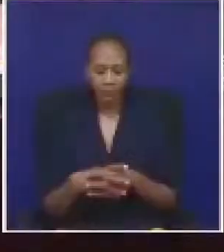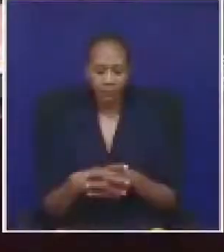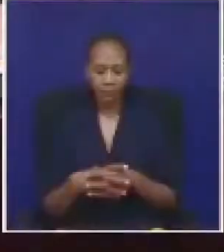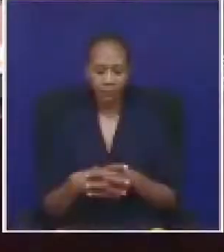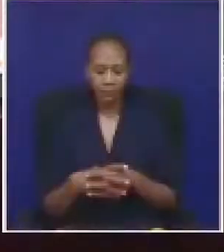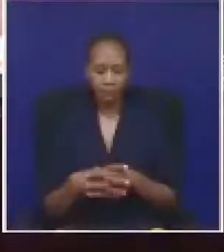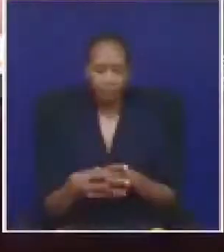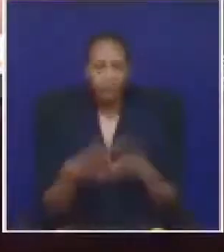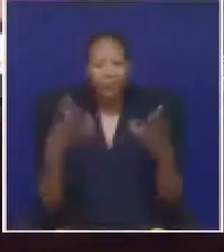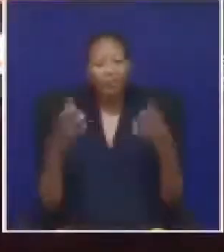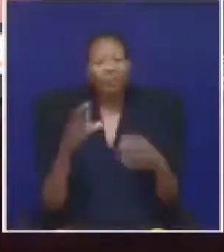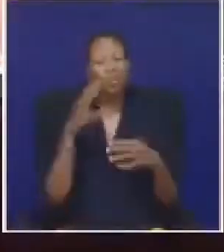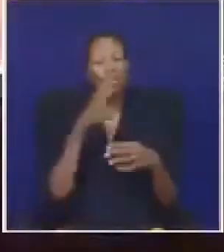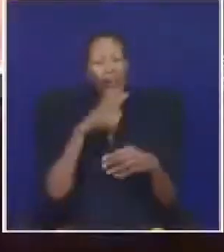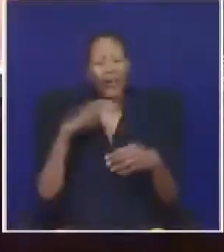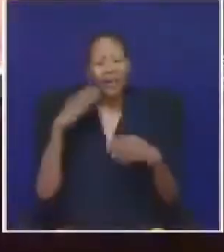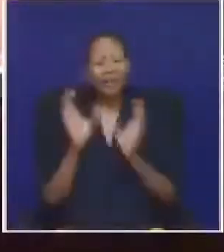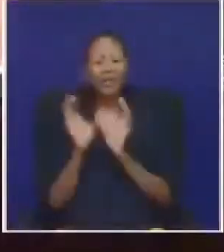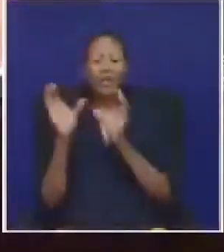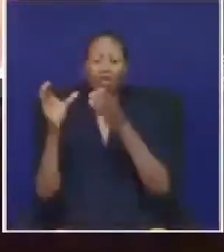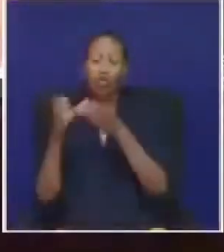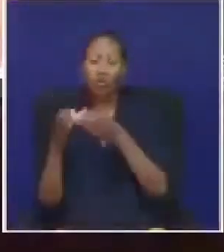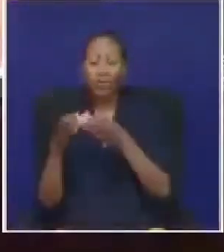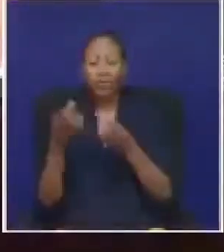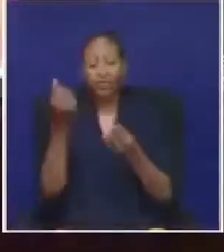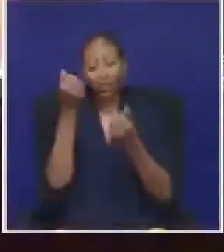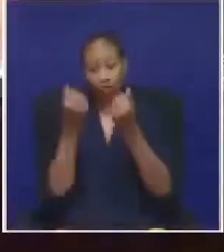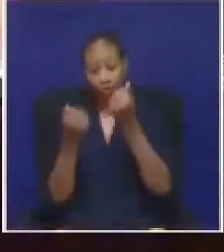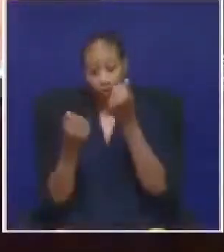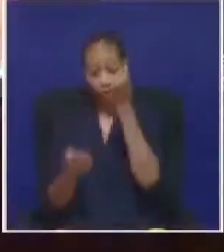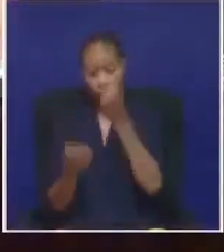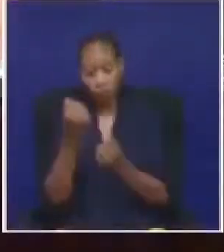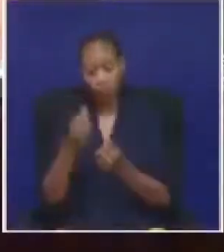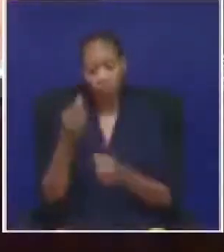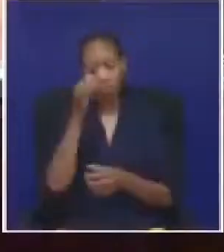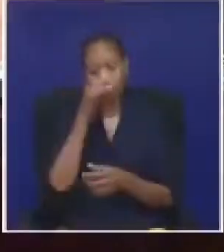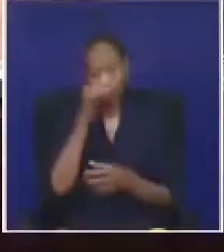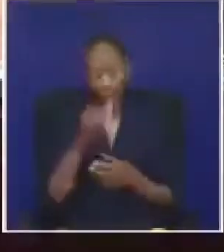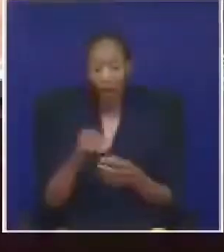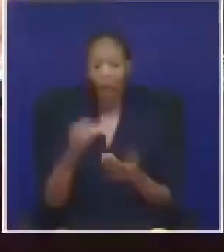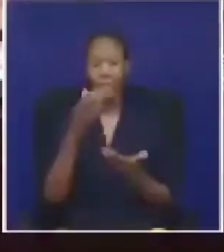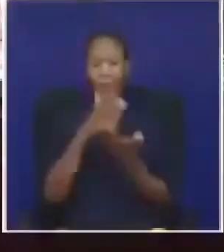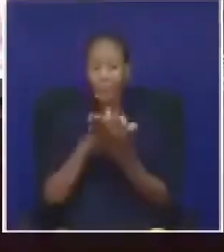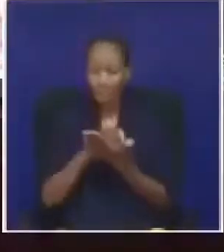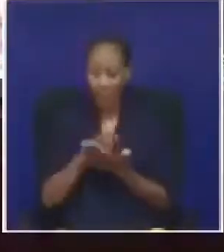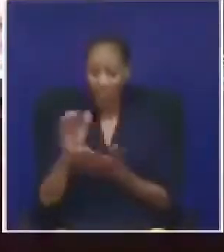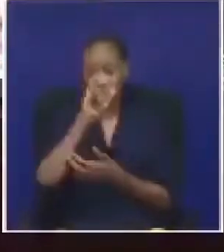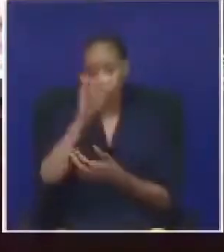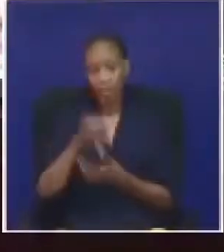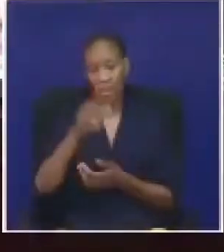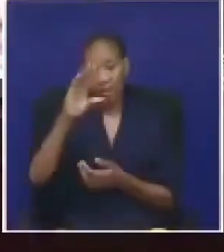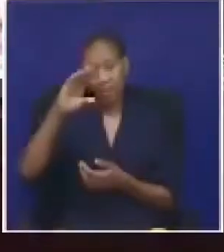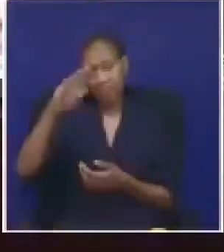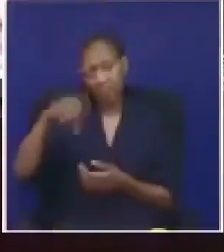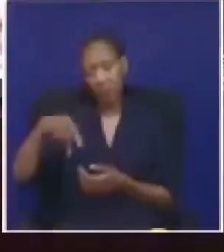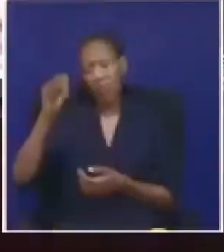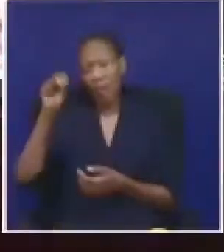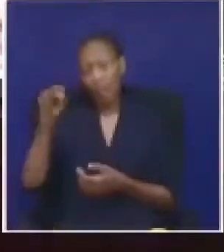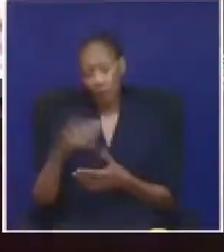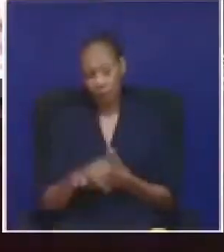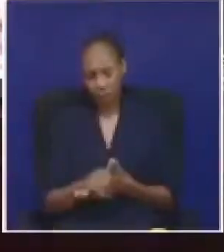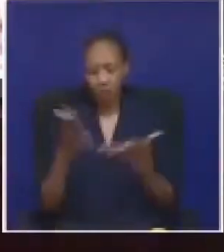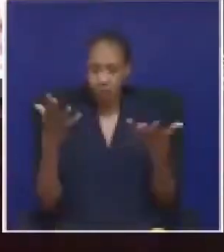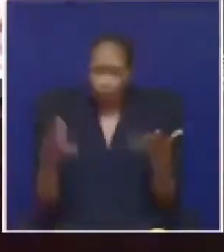Through the Cabinet Committee on Justice, Crime Prevention and Security, JCPS, government